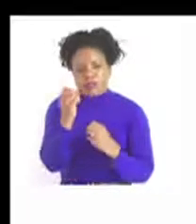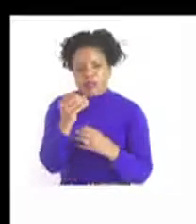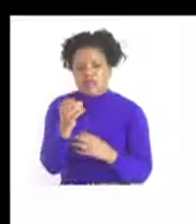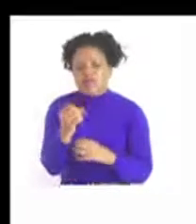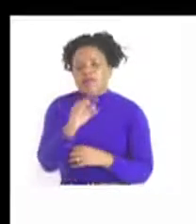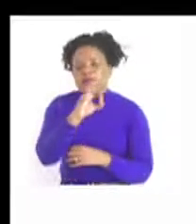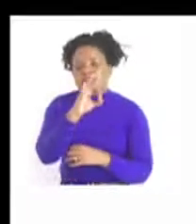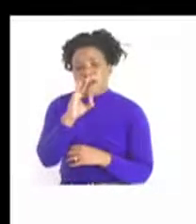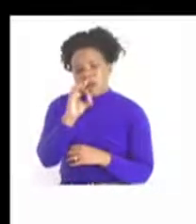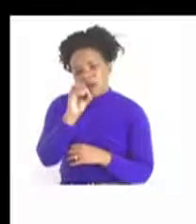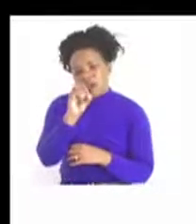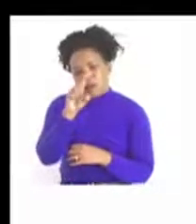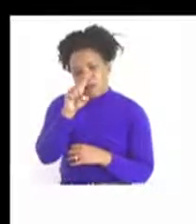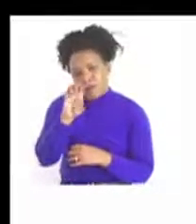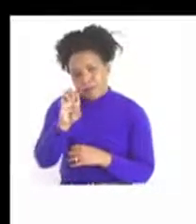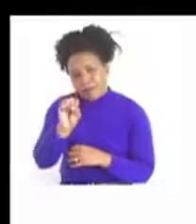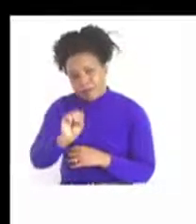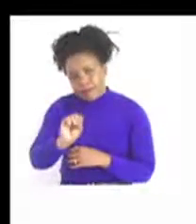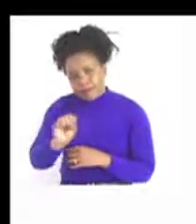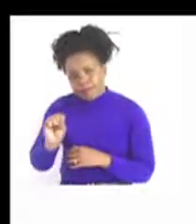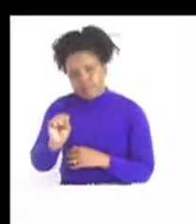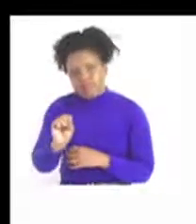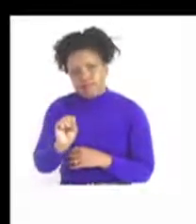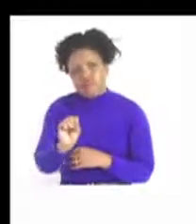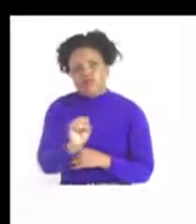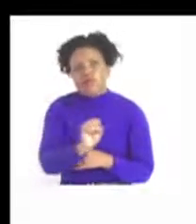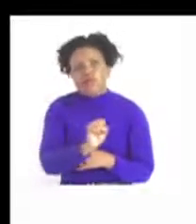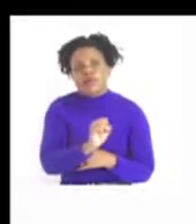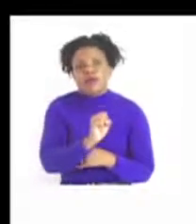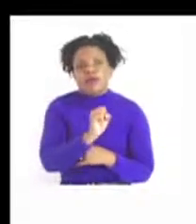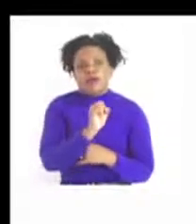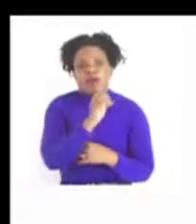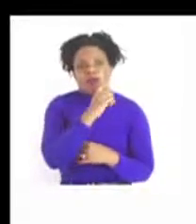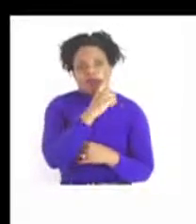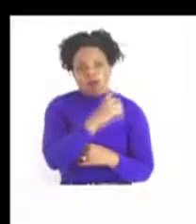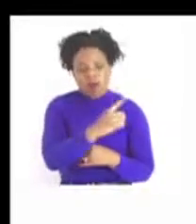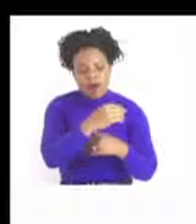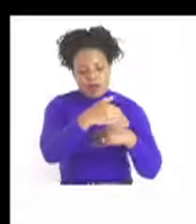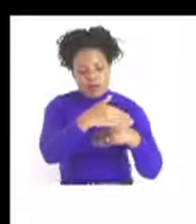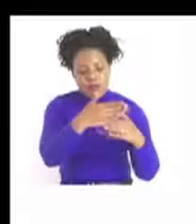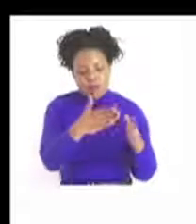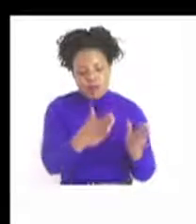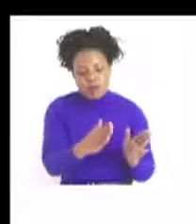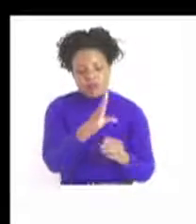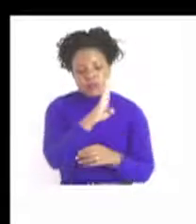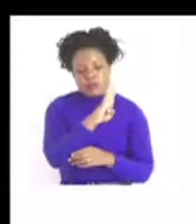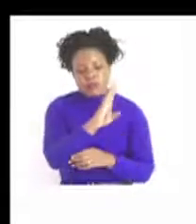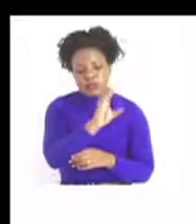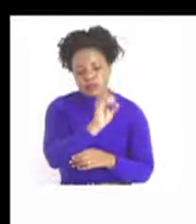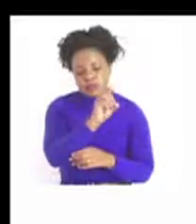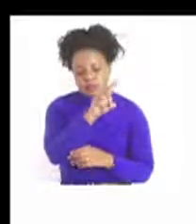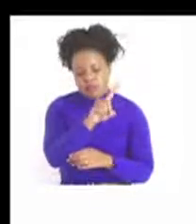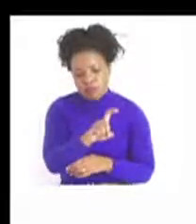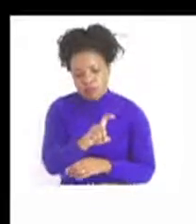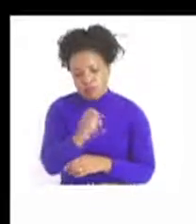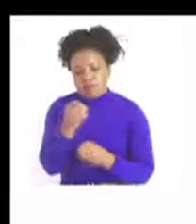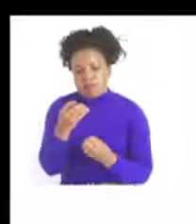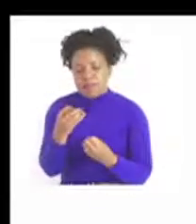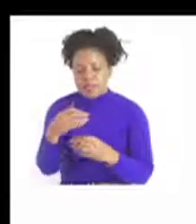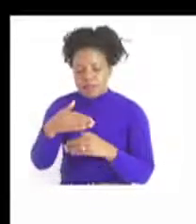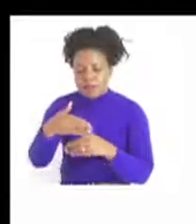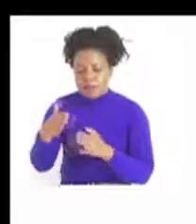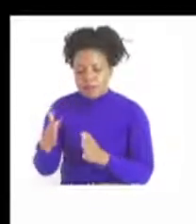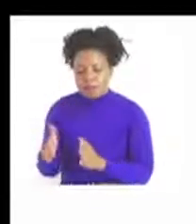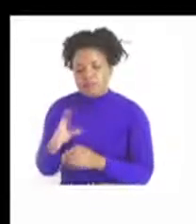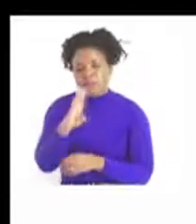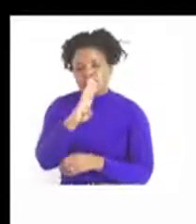boxes. 1 glass, 2 glasses. When a noun ends in a vowel followed